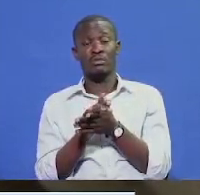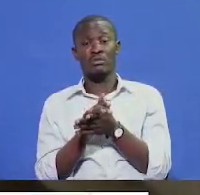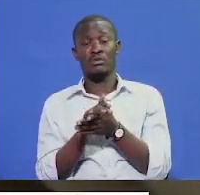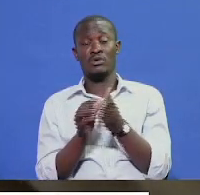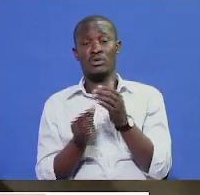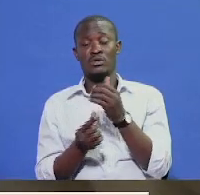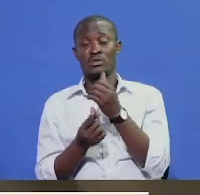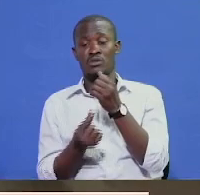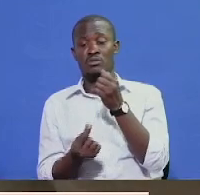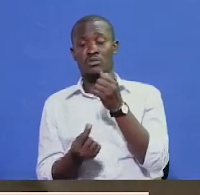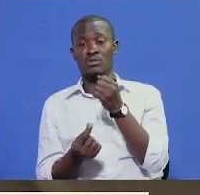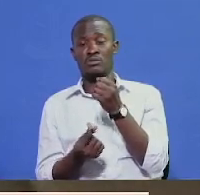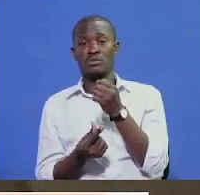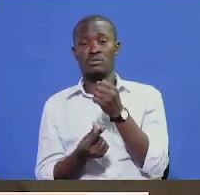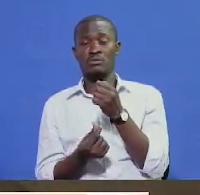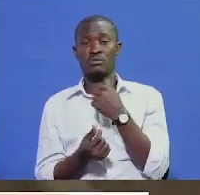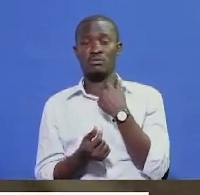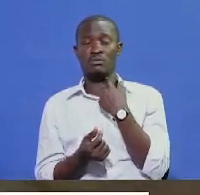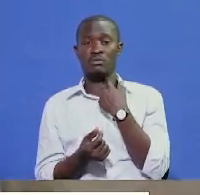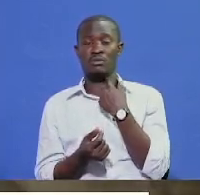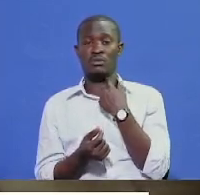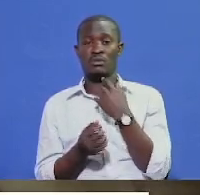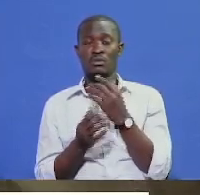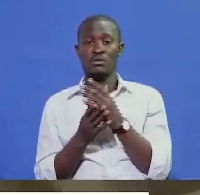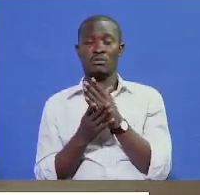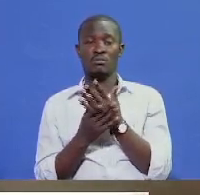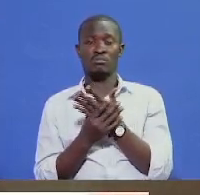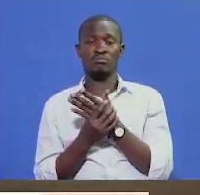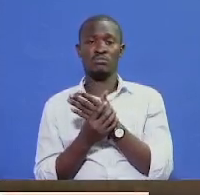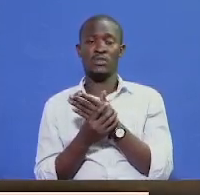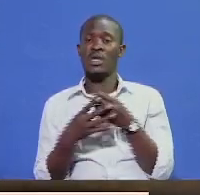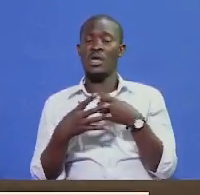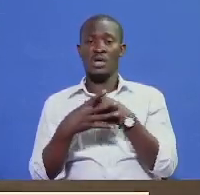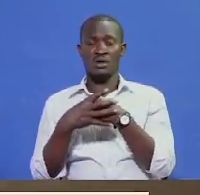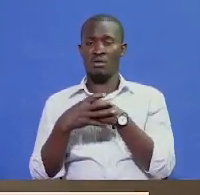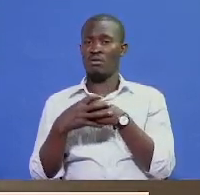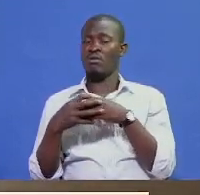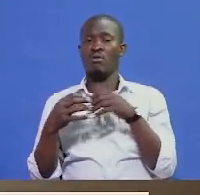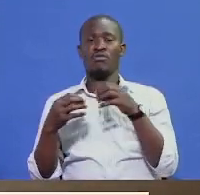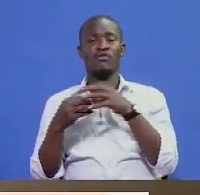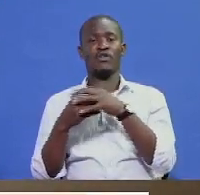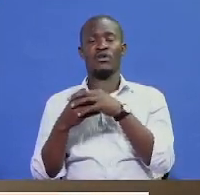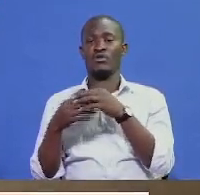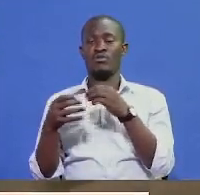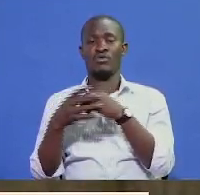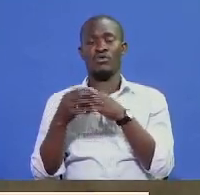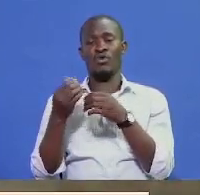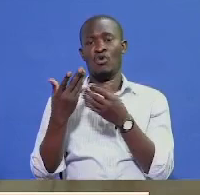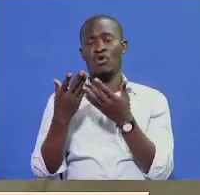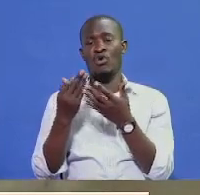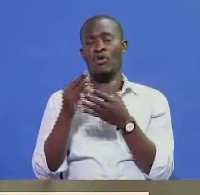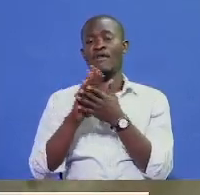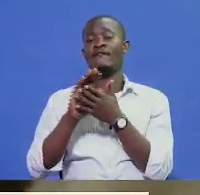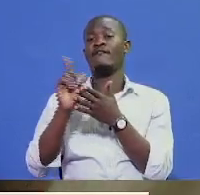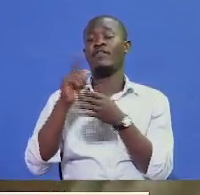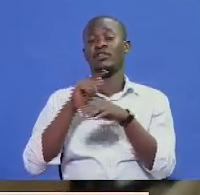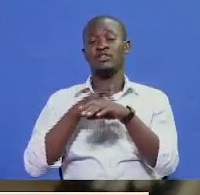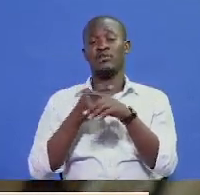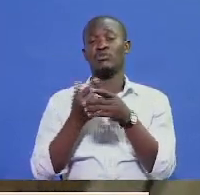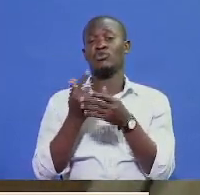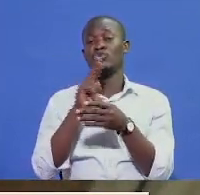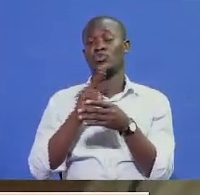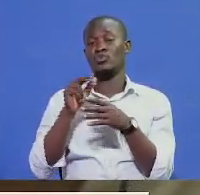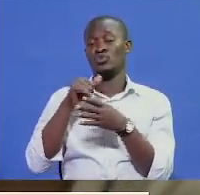you just tip it. And is it comfortable? Extremely comfortable. Extremely. But of course, the first time when you use it for the